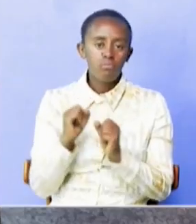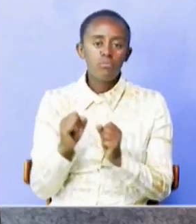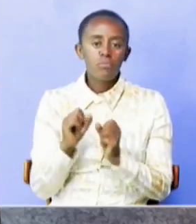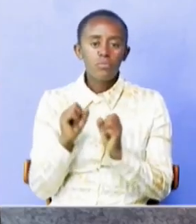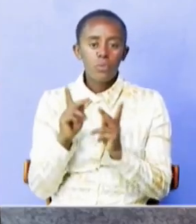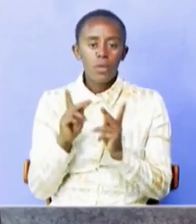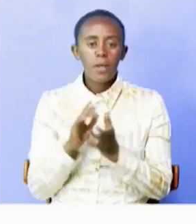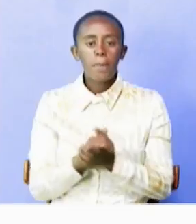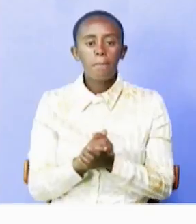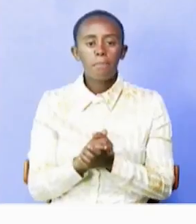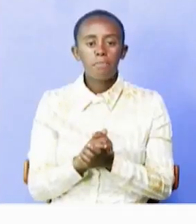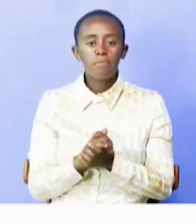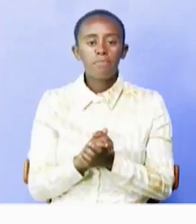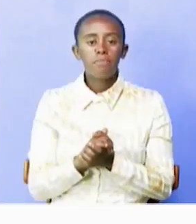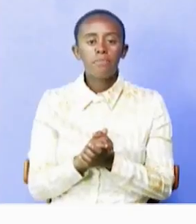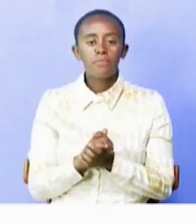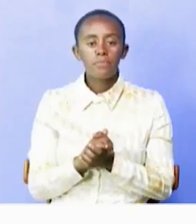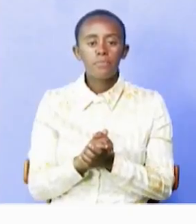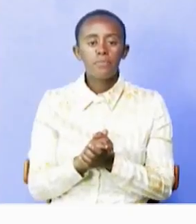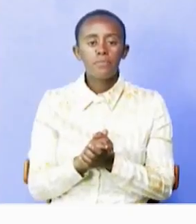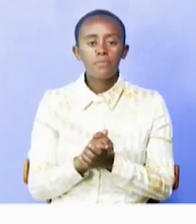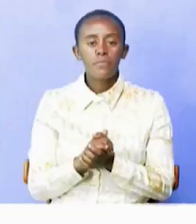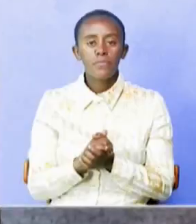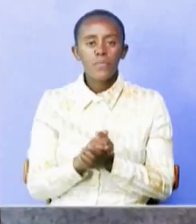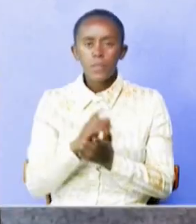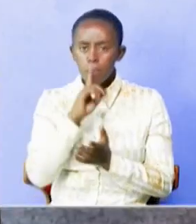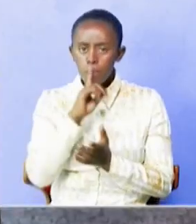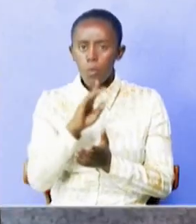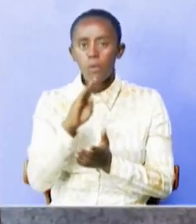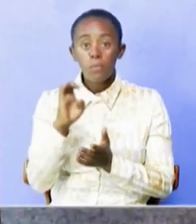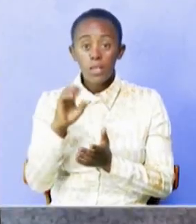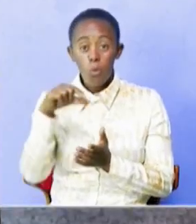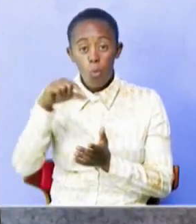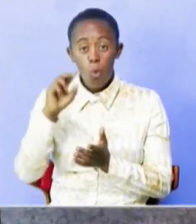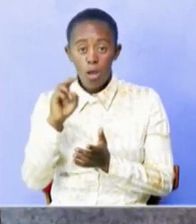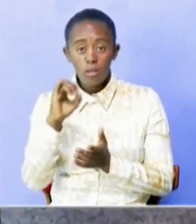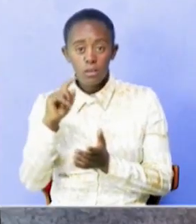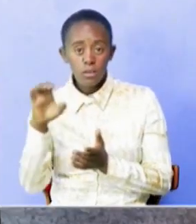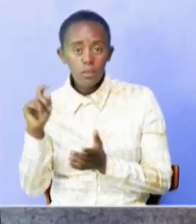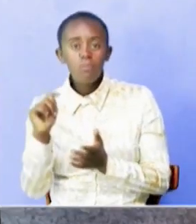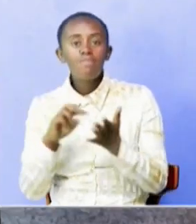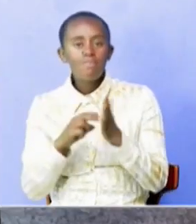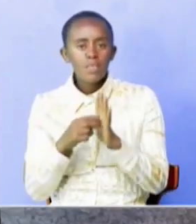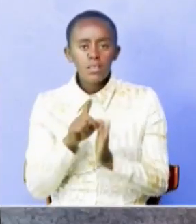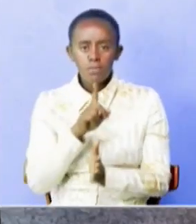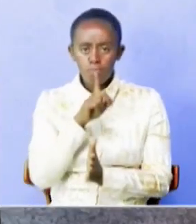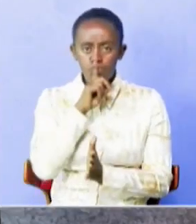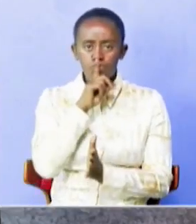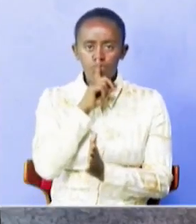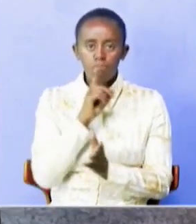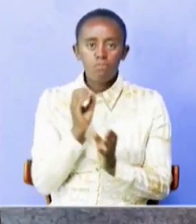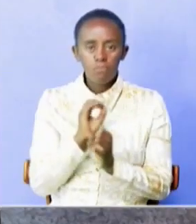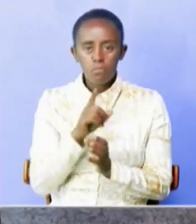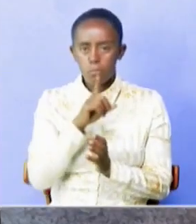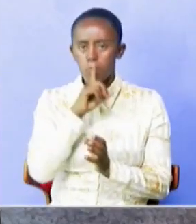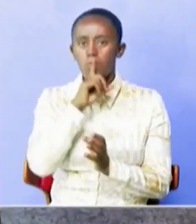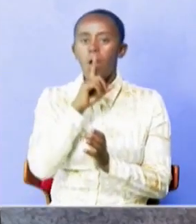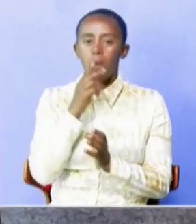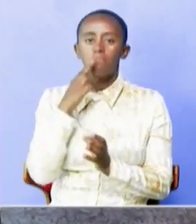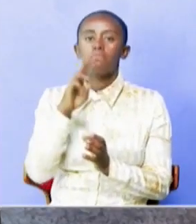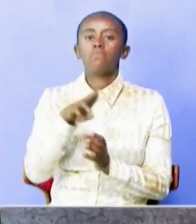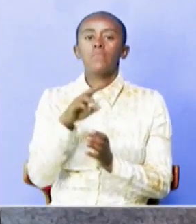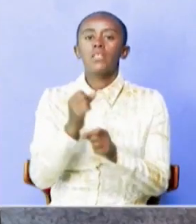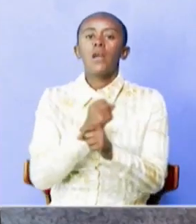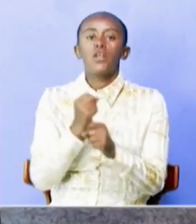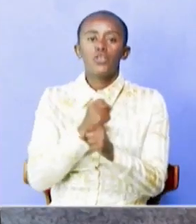Okay, so be quiet. We're telling someone to do something, in this case, the